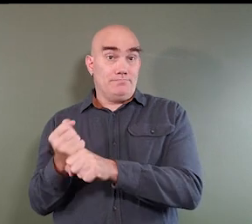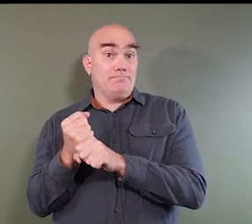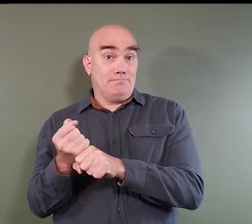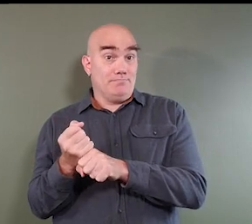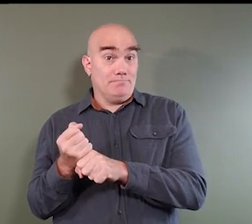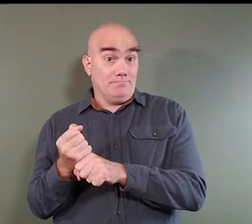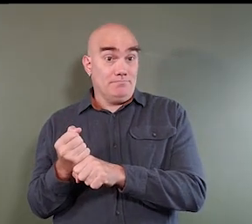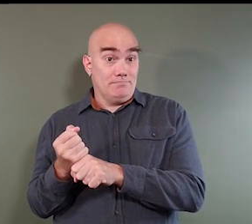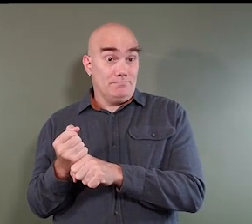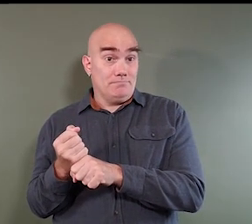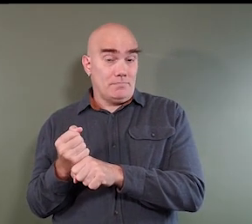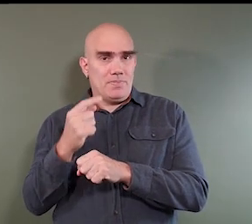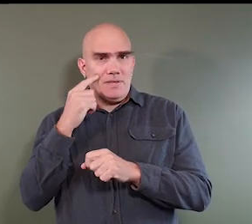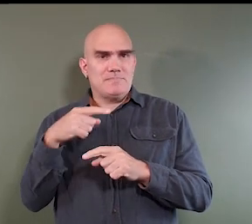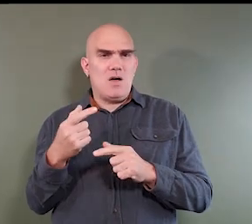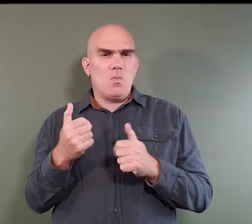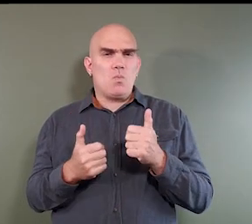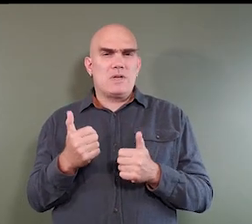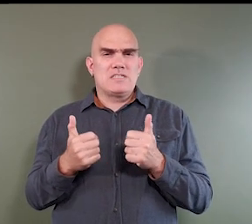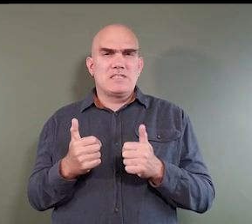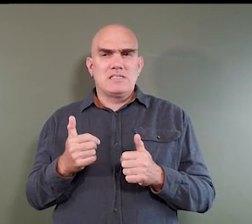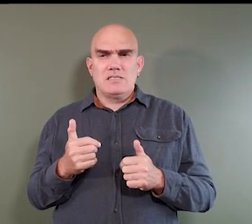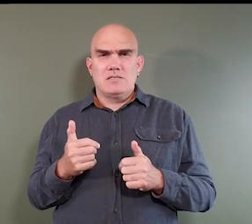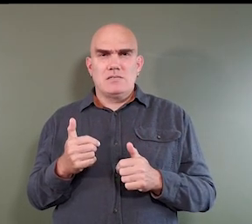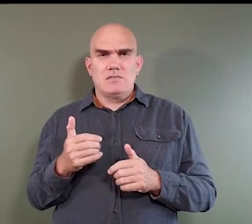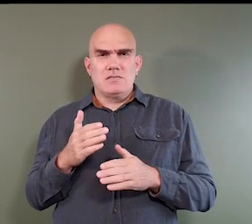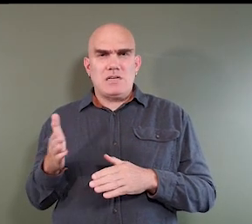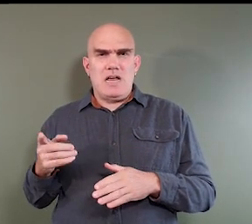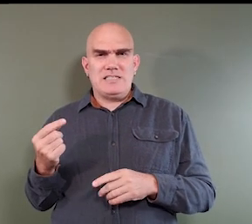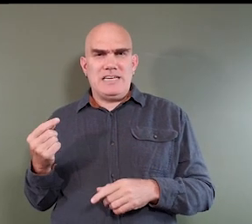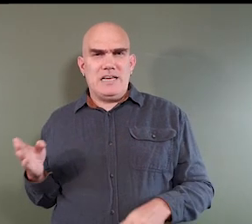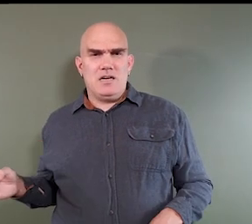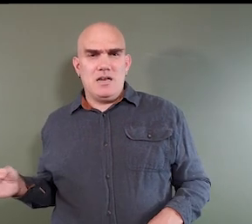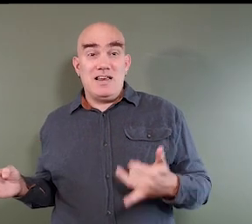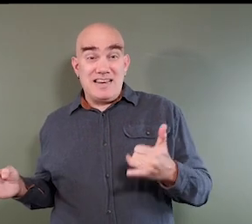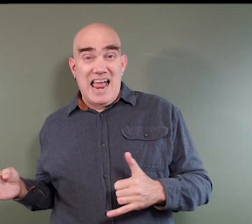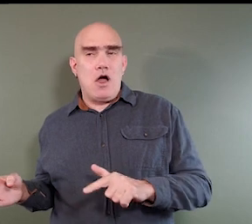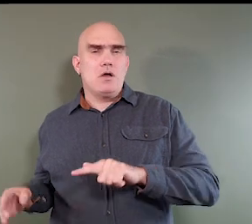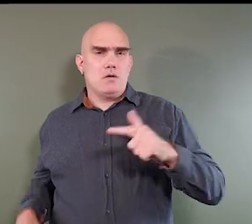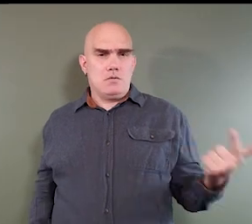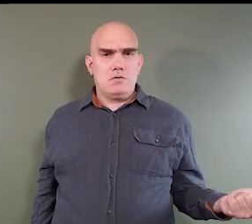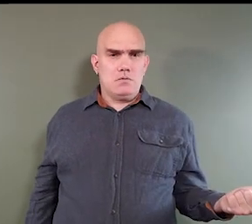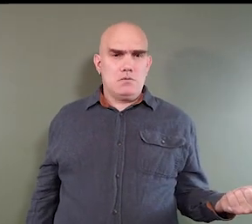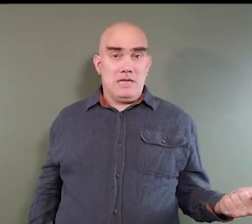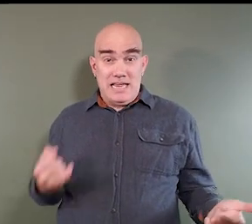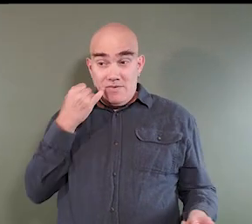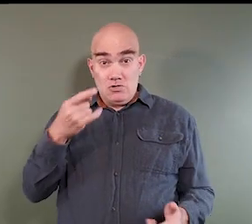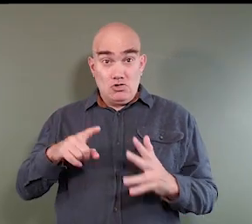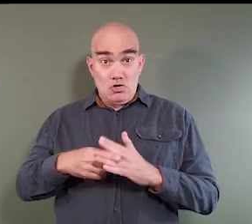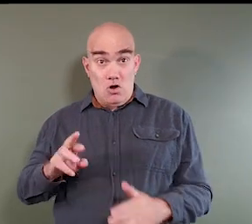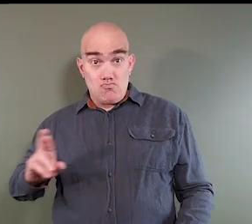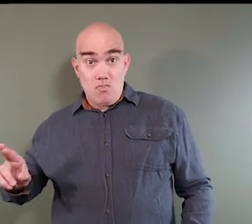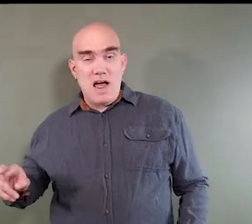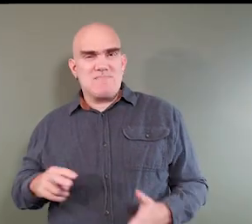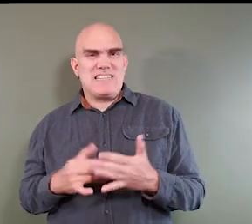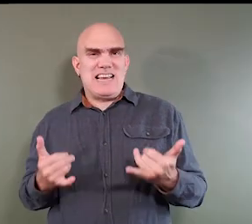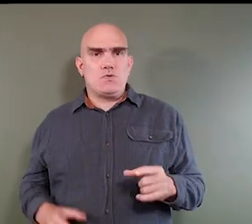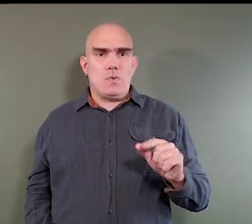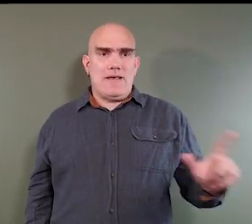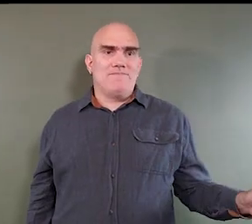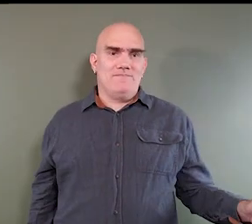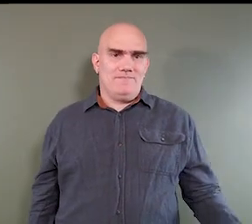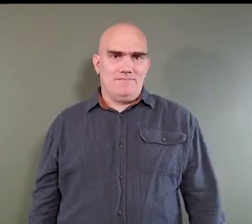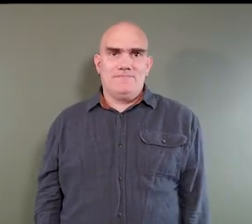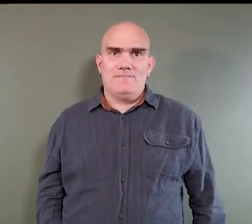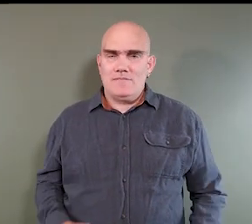bat swings. Think about which side you started with the baseball bat swing. I know we started on our right side, so now we're gonna start on our left side,